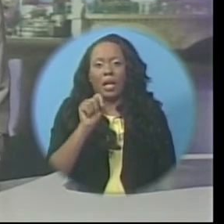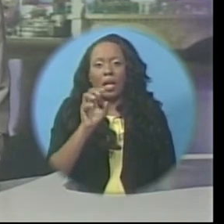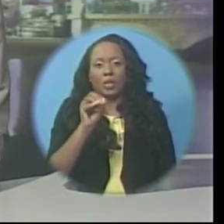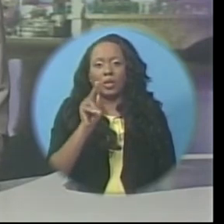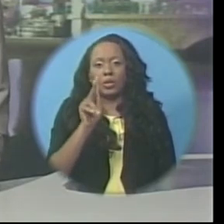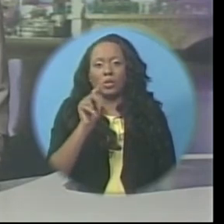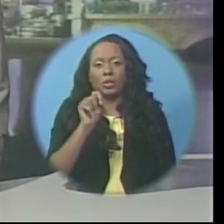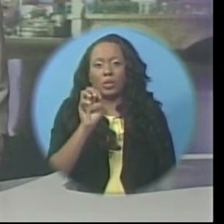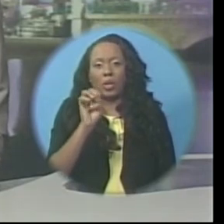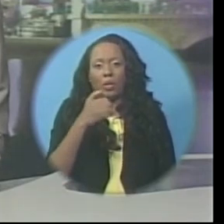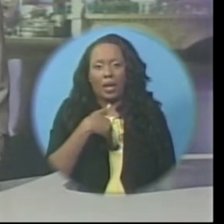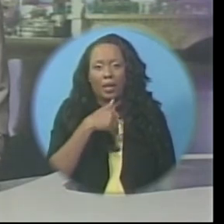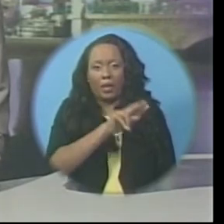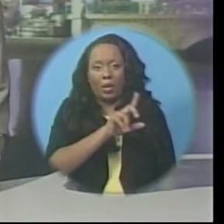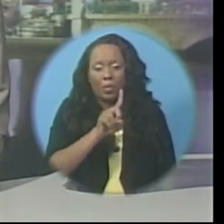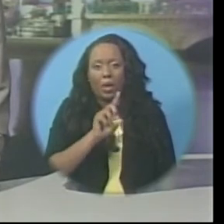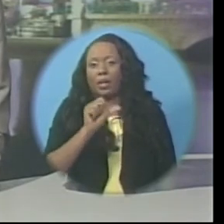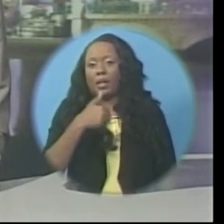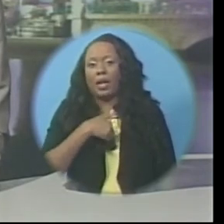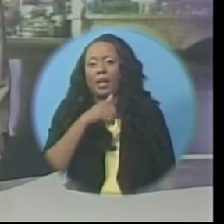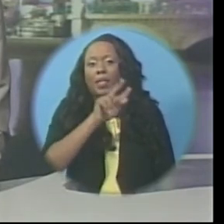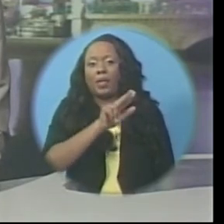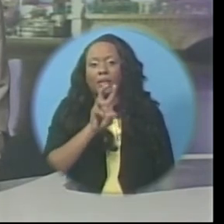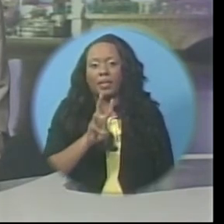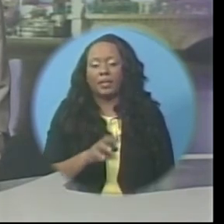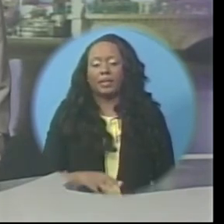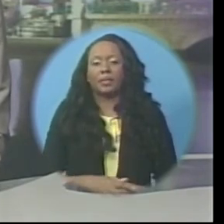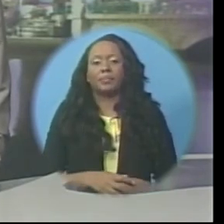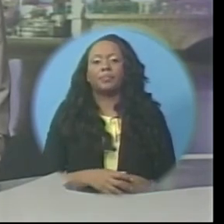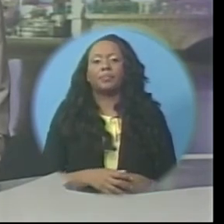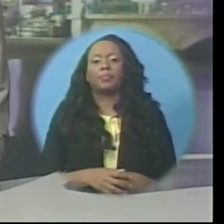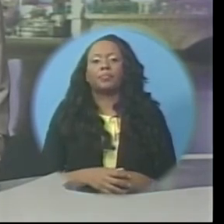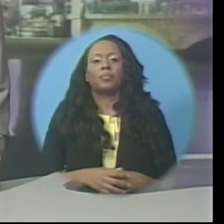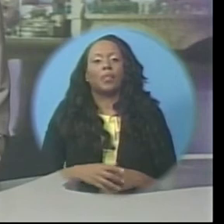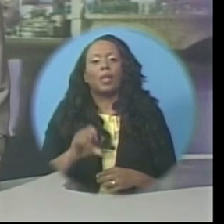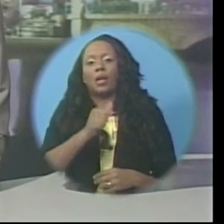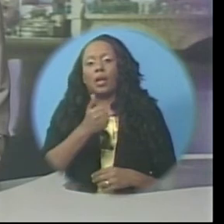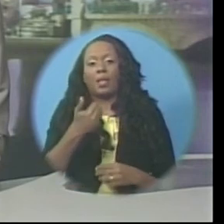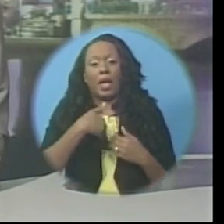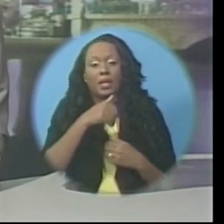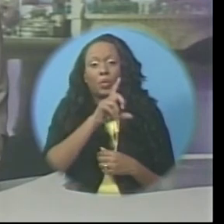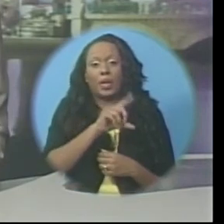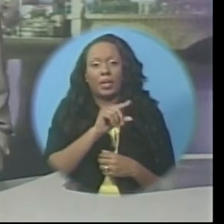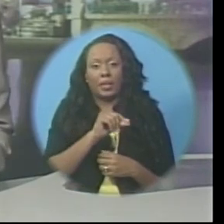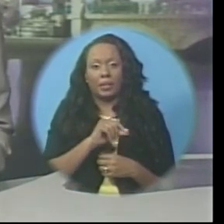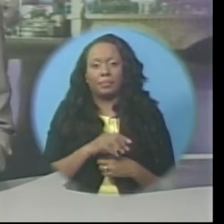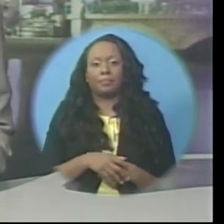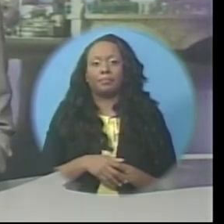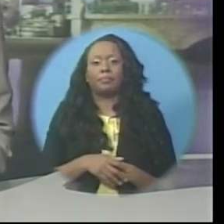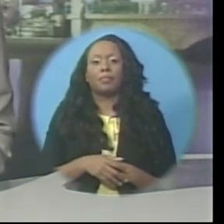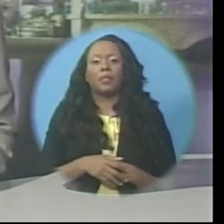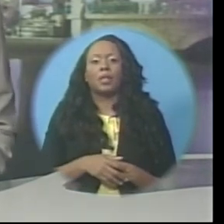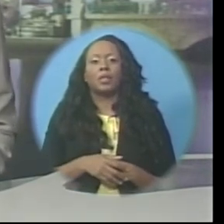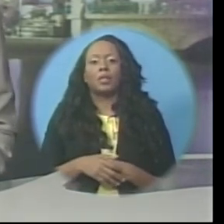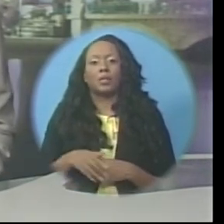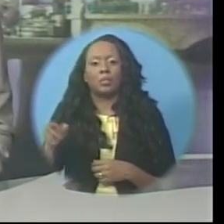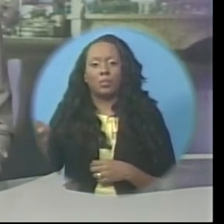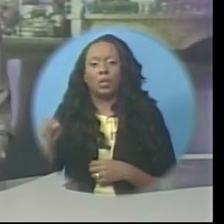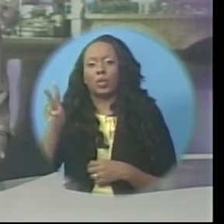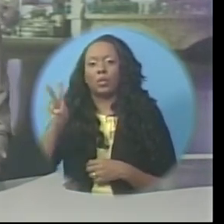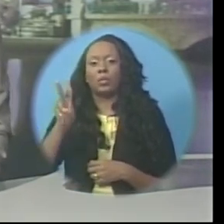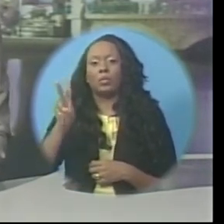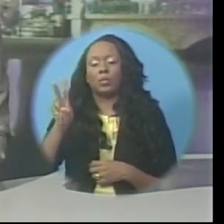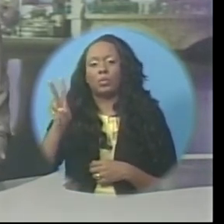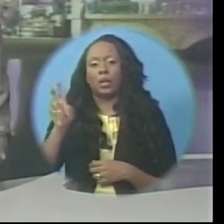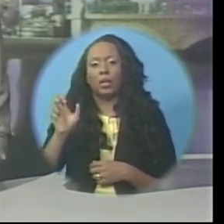31. Amaro Rampersad got 36. Justin Graves was unbeaten on 20. So scores in the match, Scorpions 224